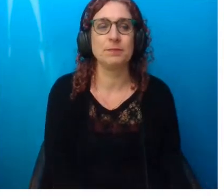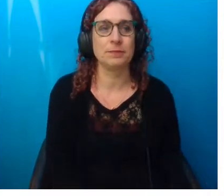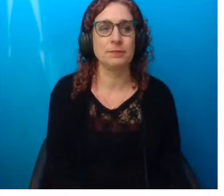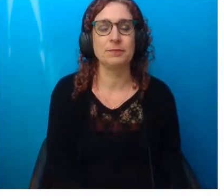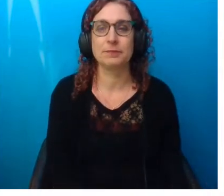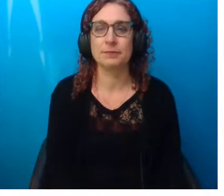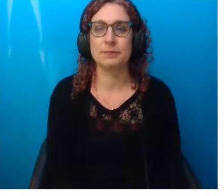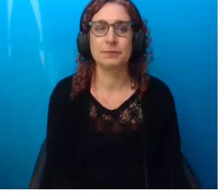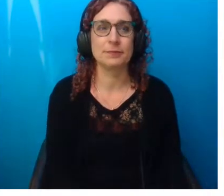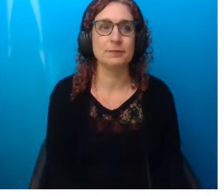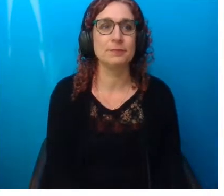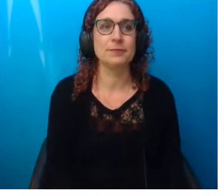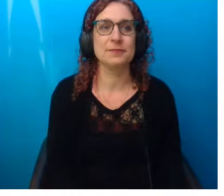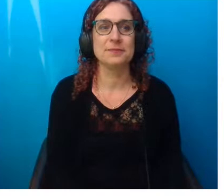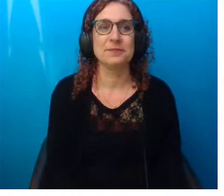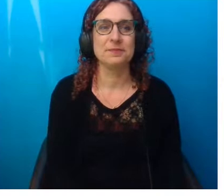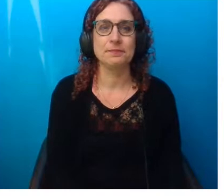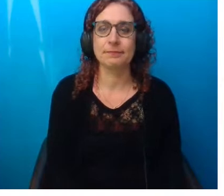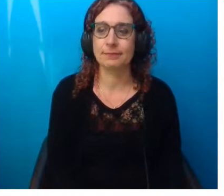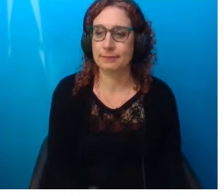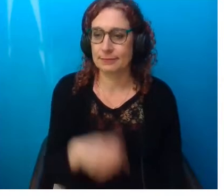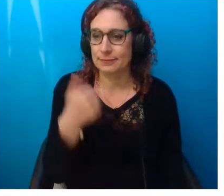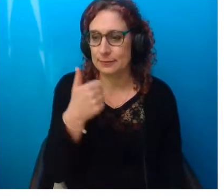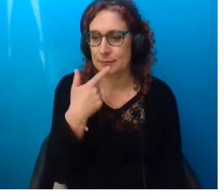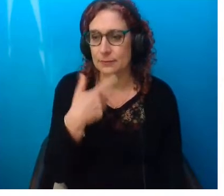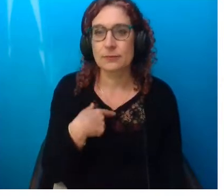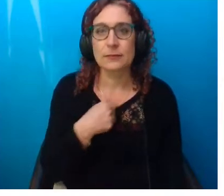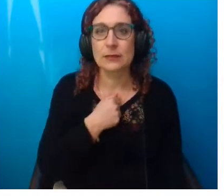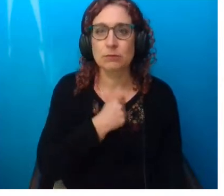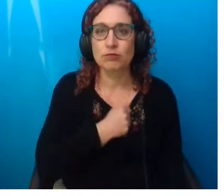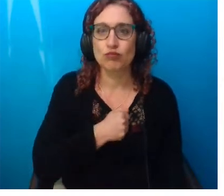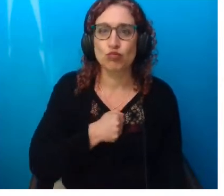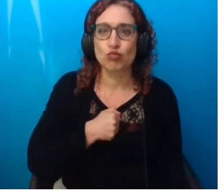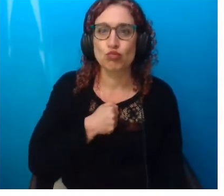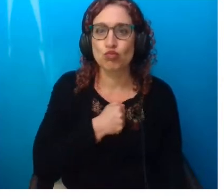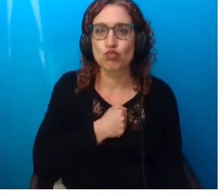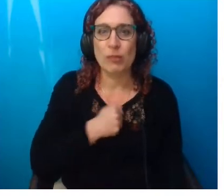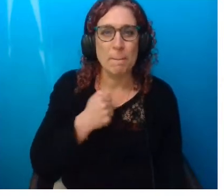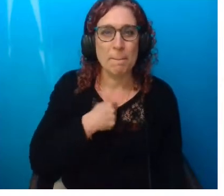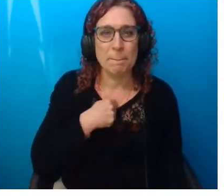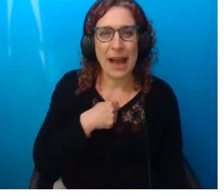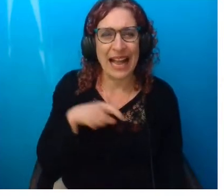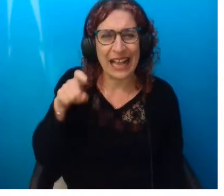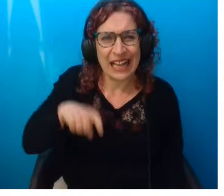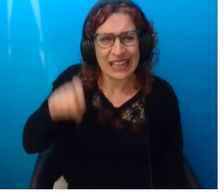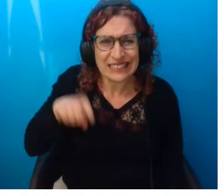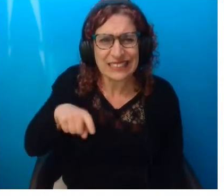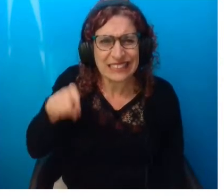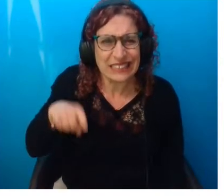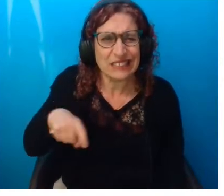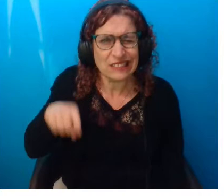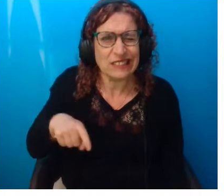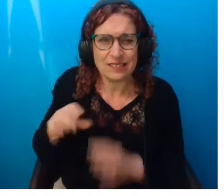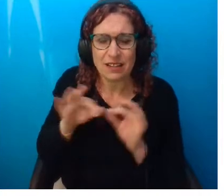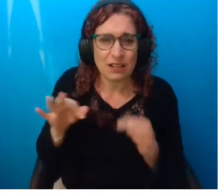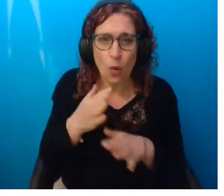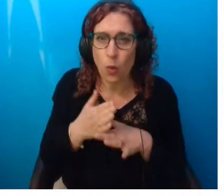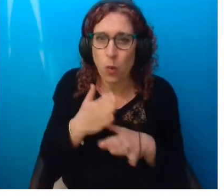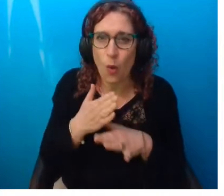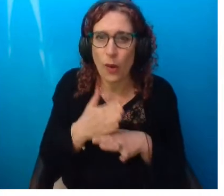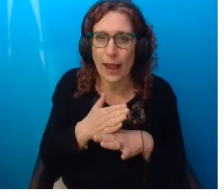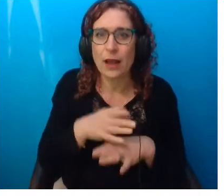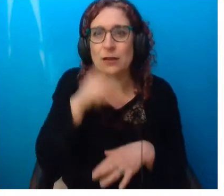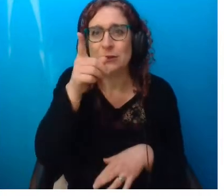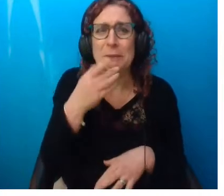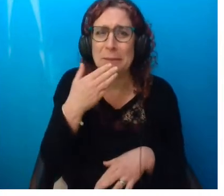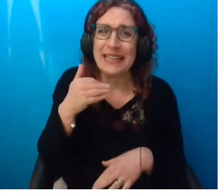Hello, good afternoon. Now, apologies, my clicker is not working, so I'm afraid if you can just move the slides